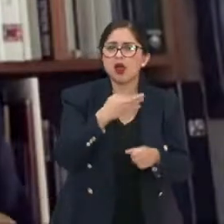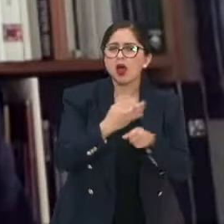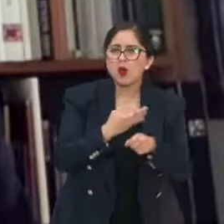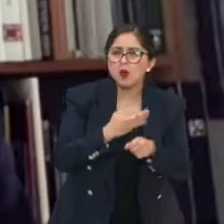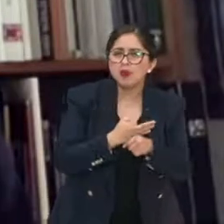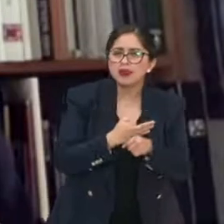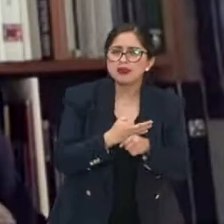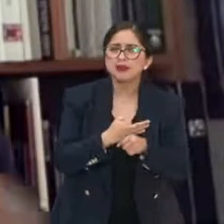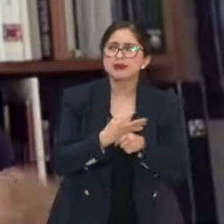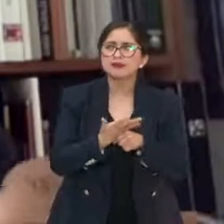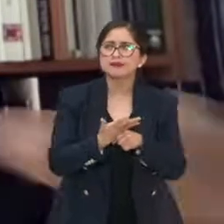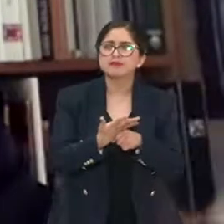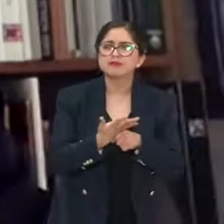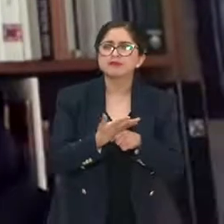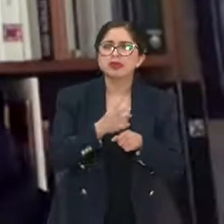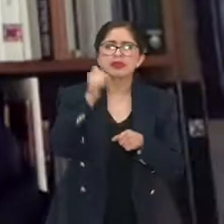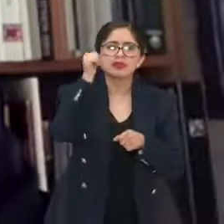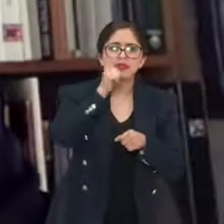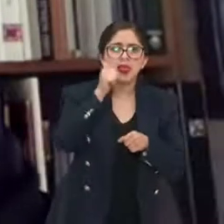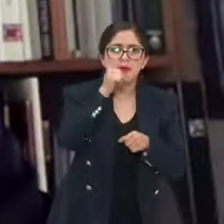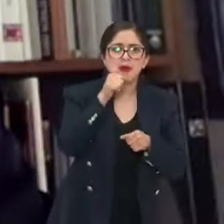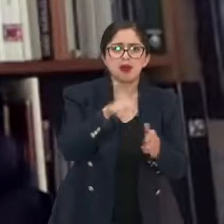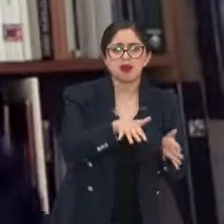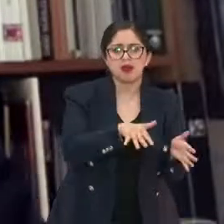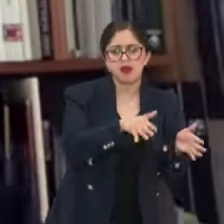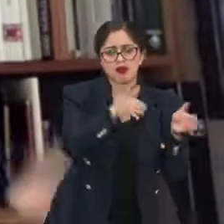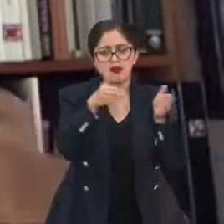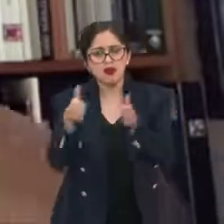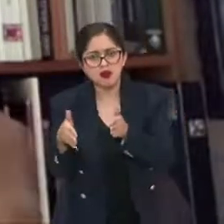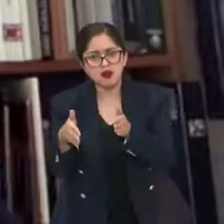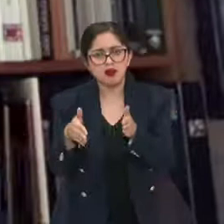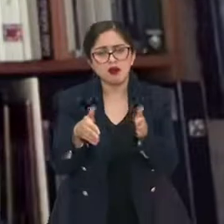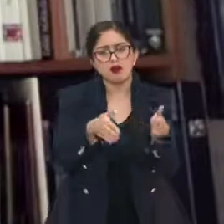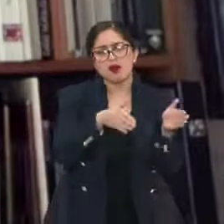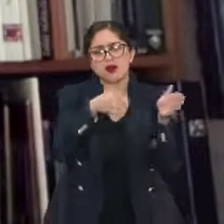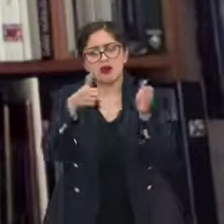very clearly, and it marked